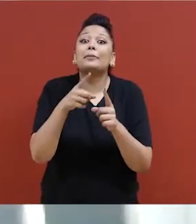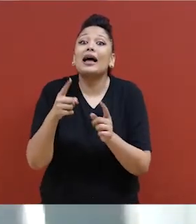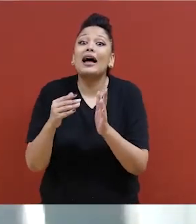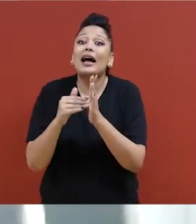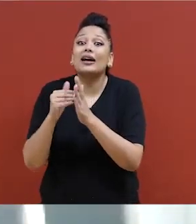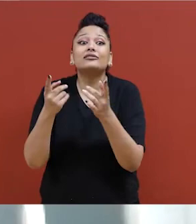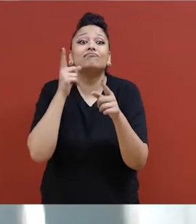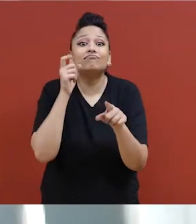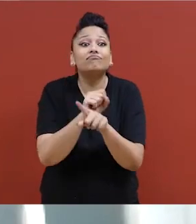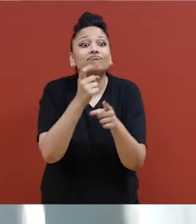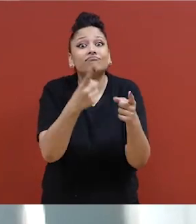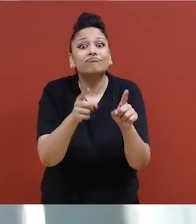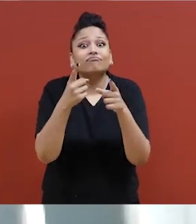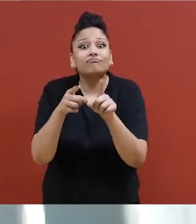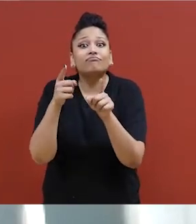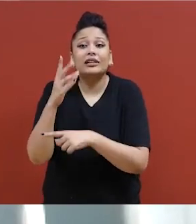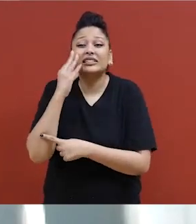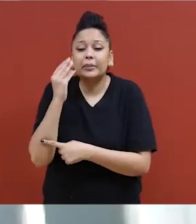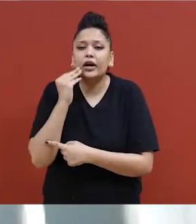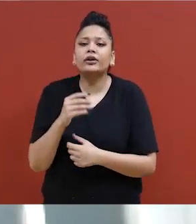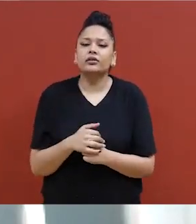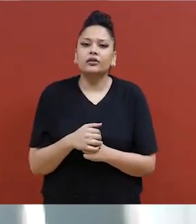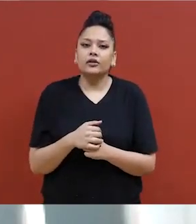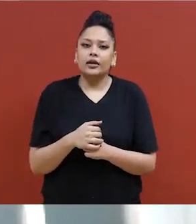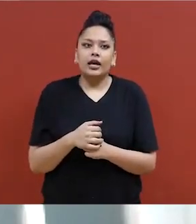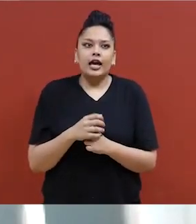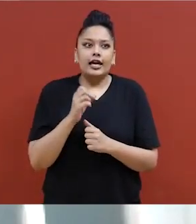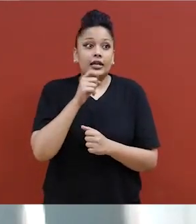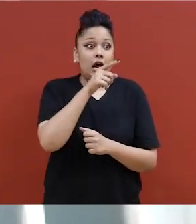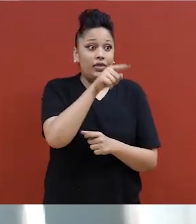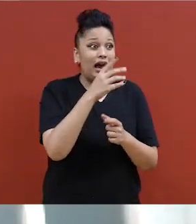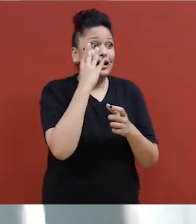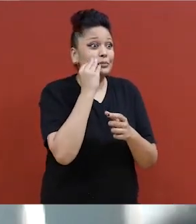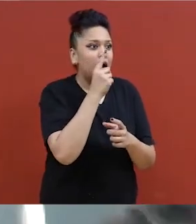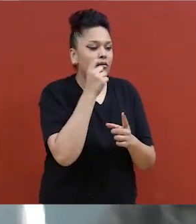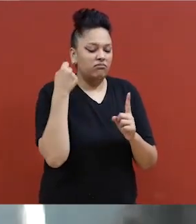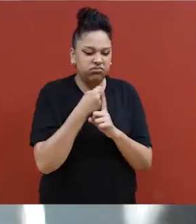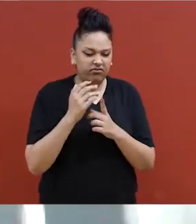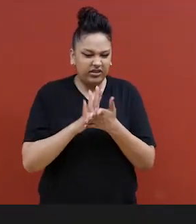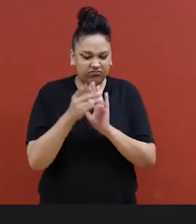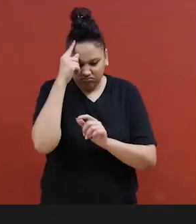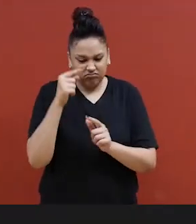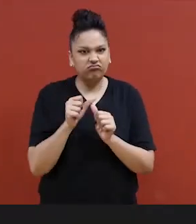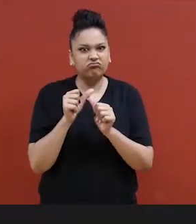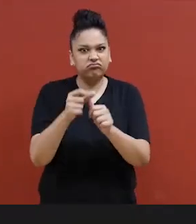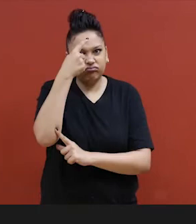themselves can lead to